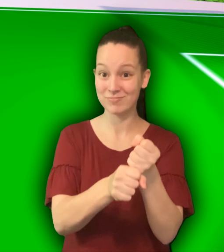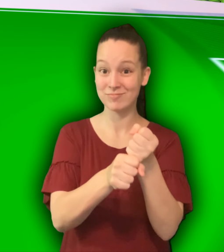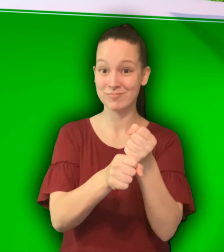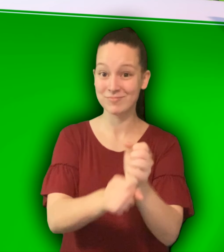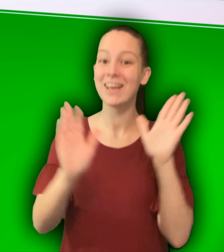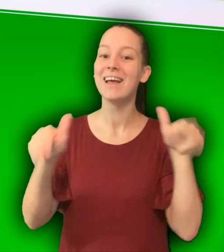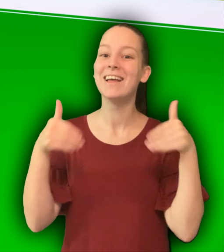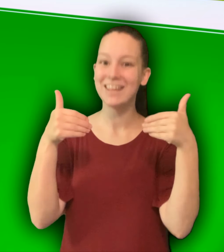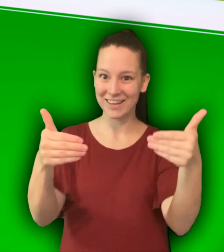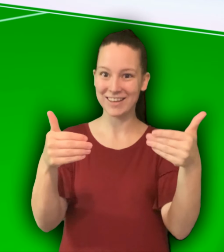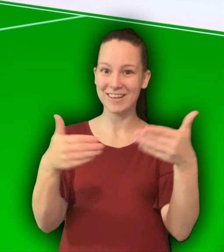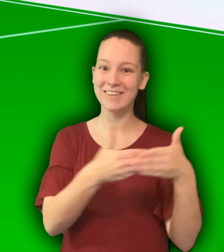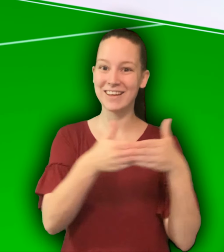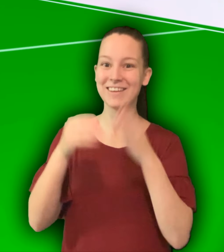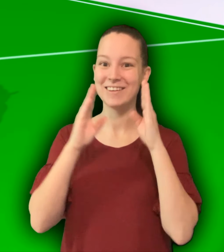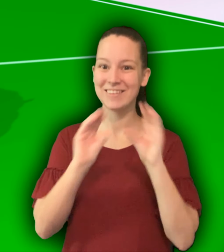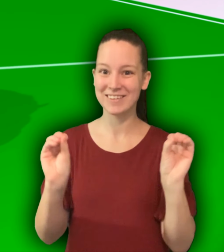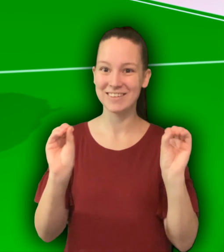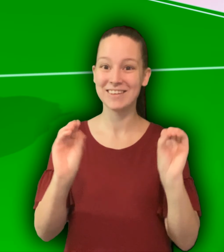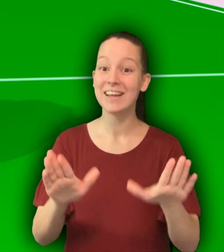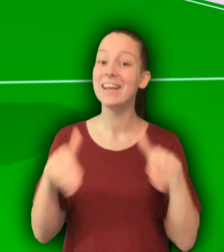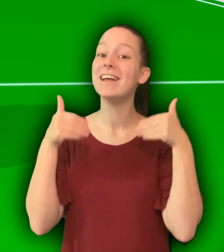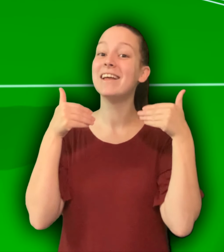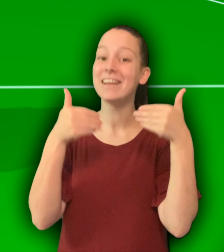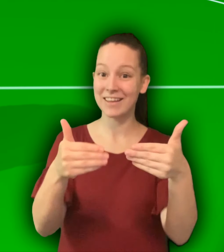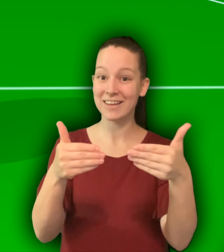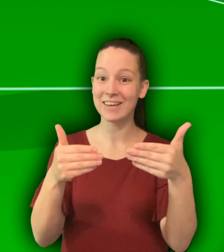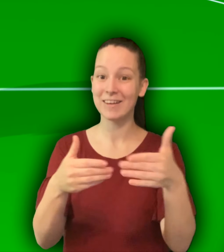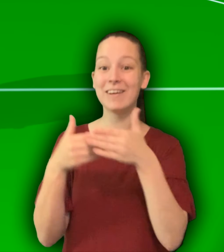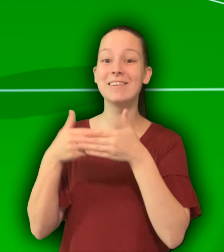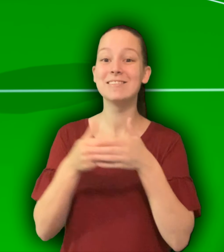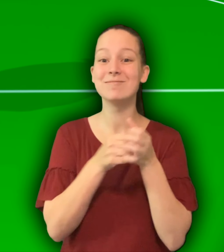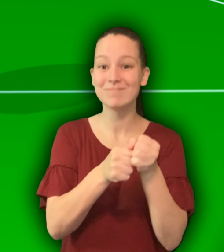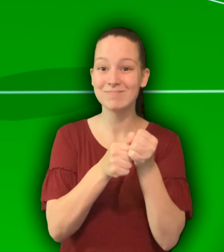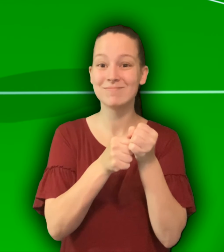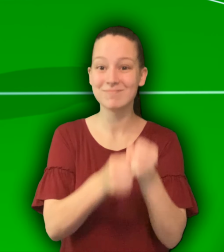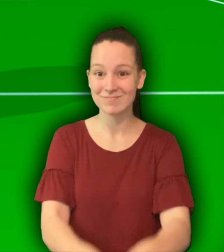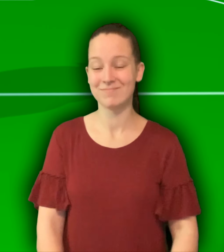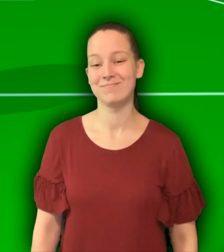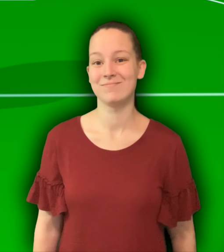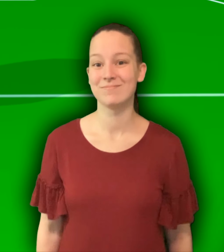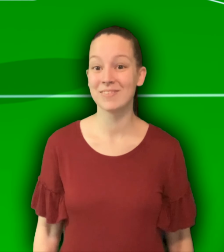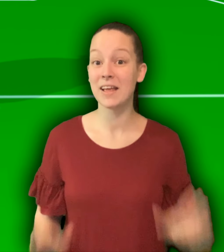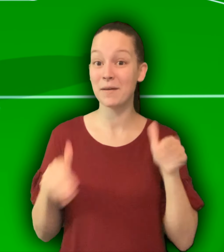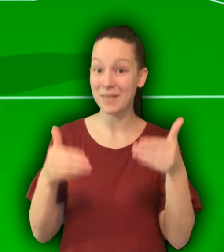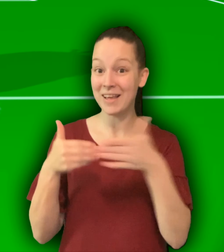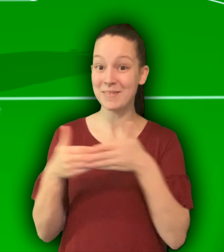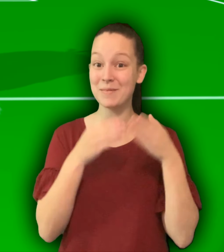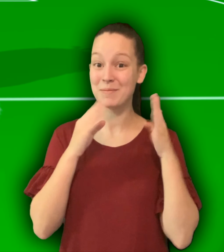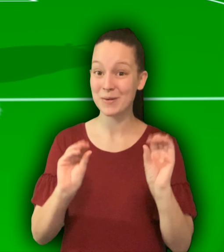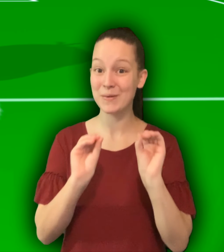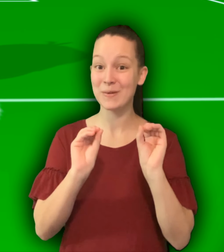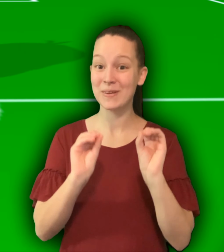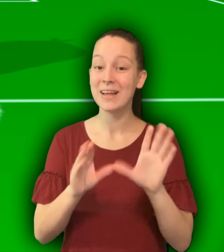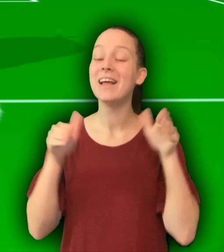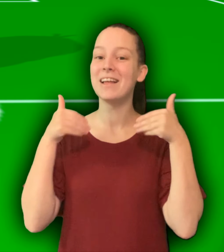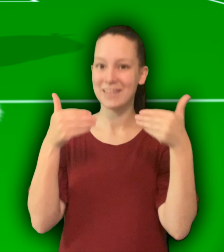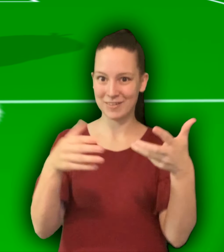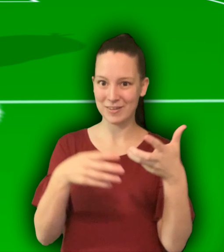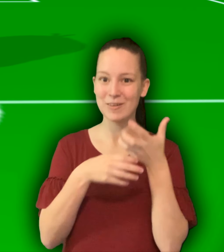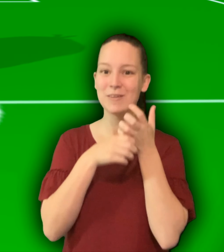hold on tight Here we go baby boo Here we go hold on tight Here we go baby boo